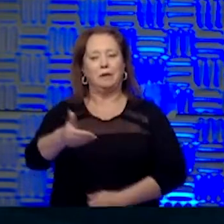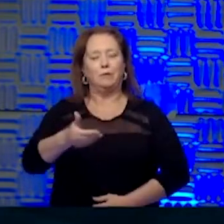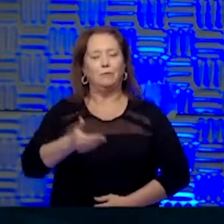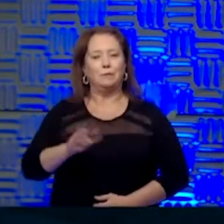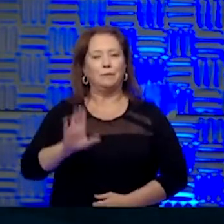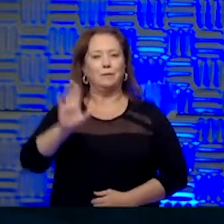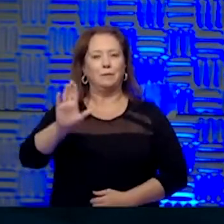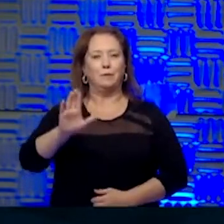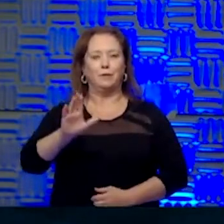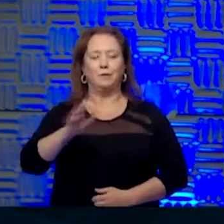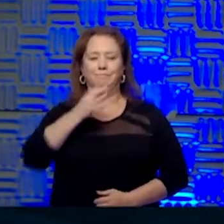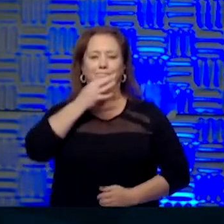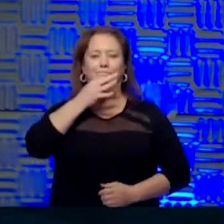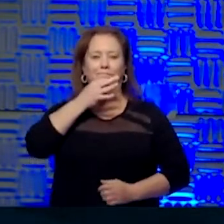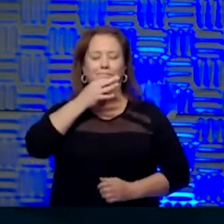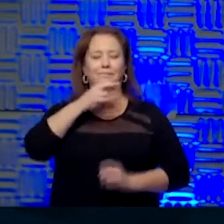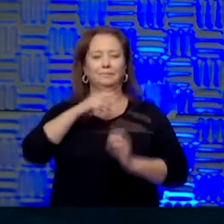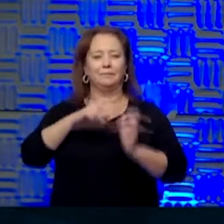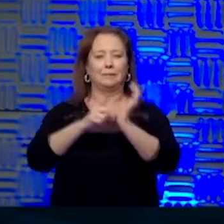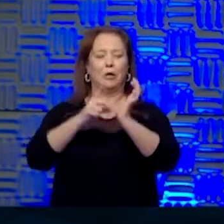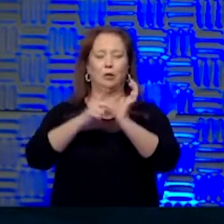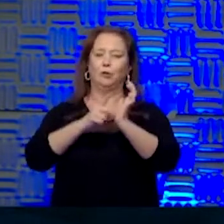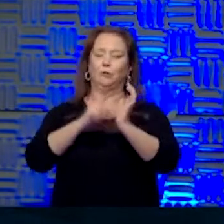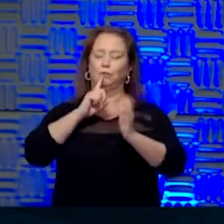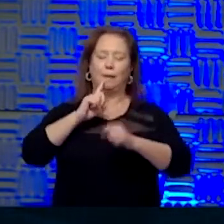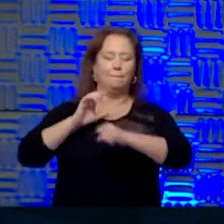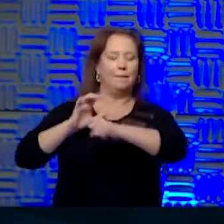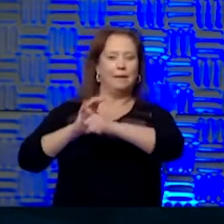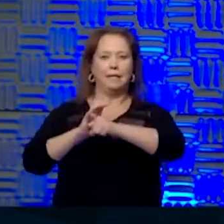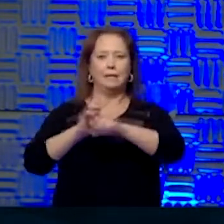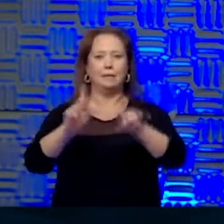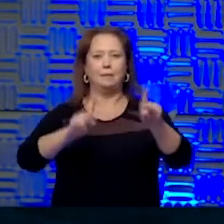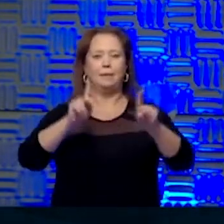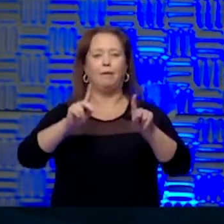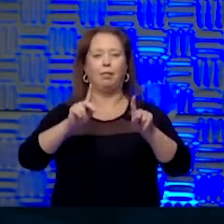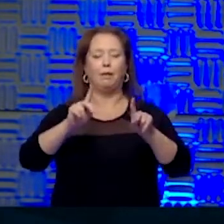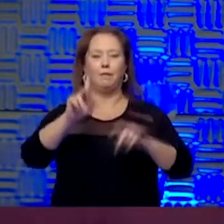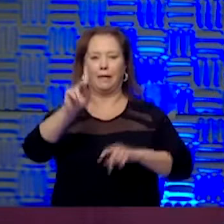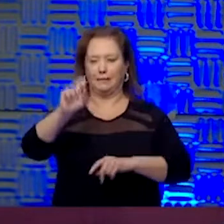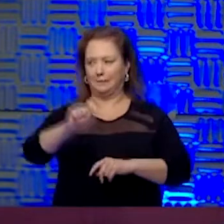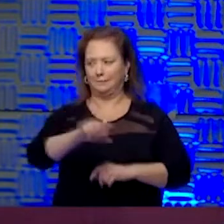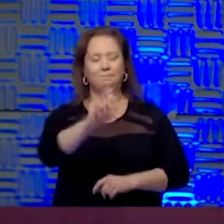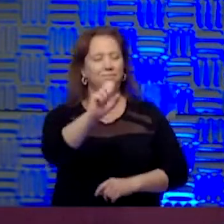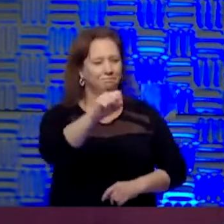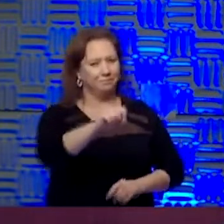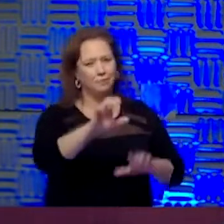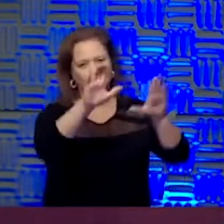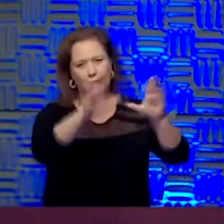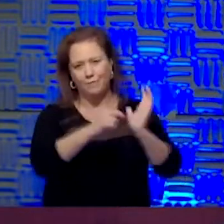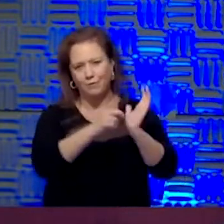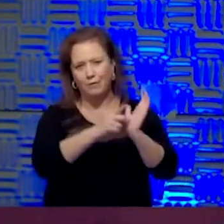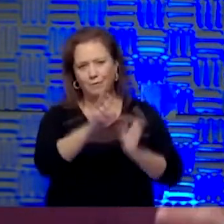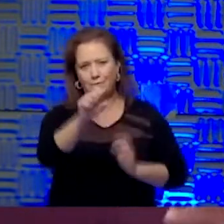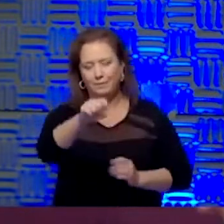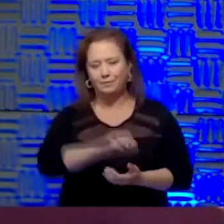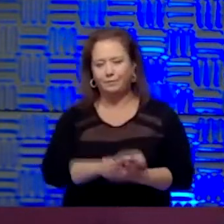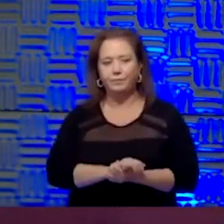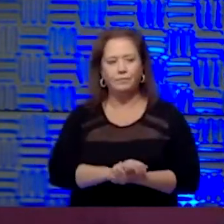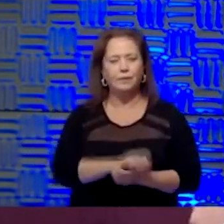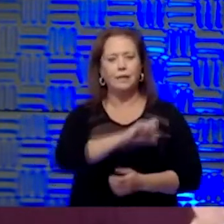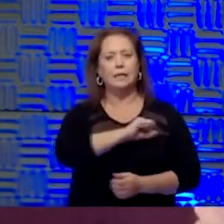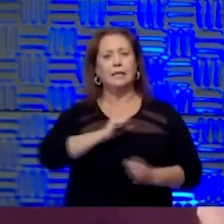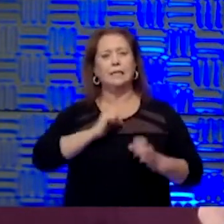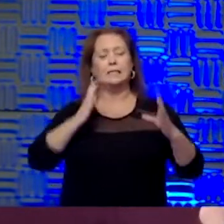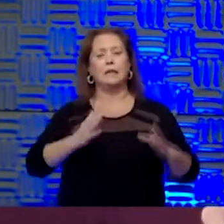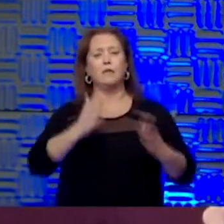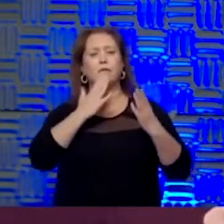a stellar person committed so strongly to the people of Kansas. She is great. And Senator, one other thing, just to say thank you